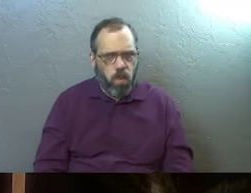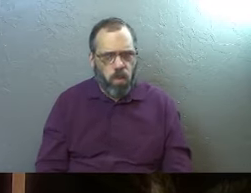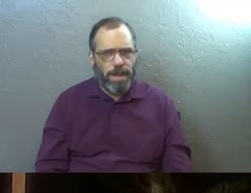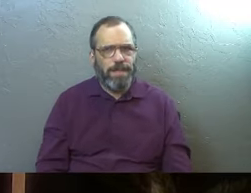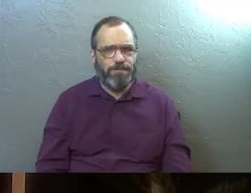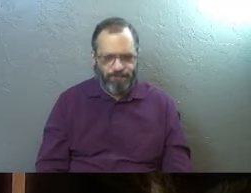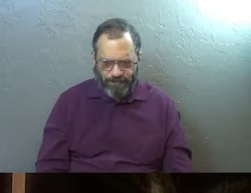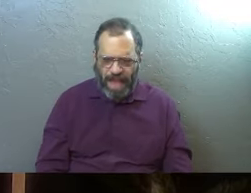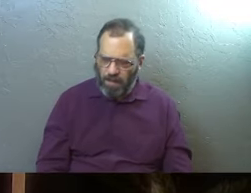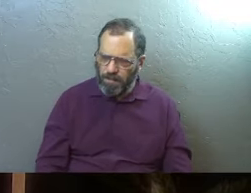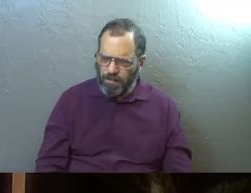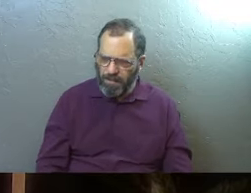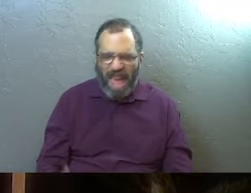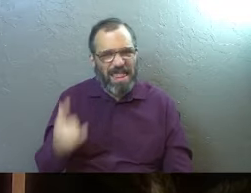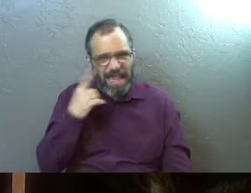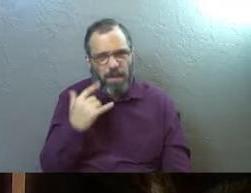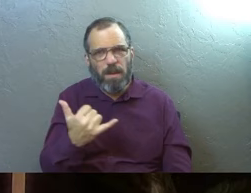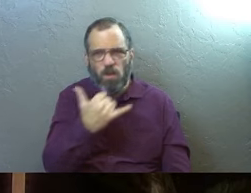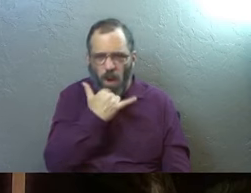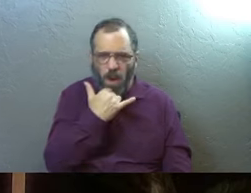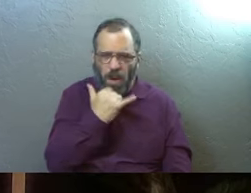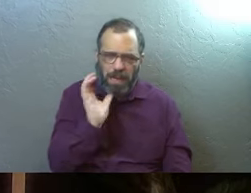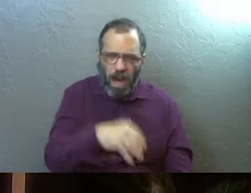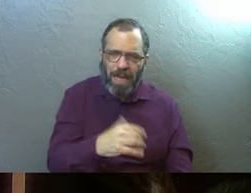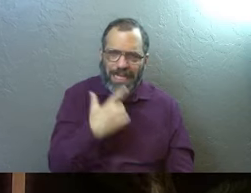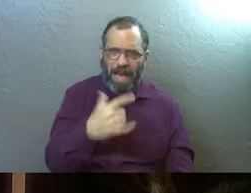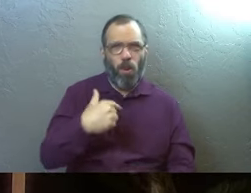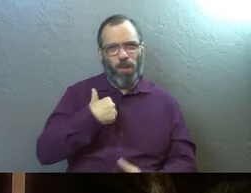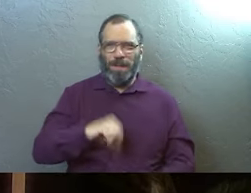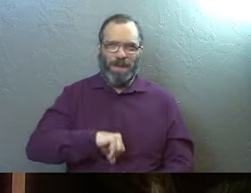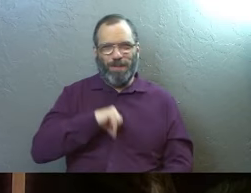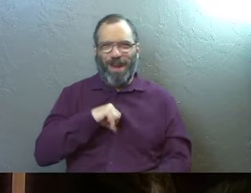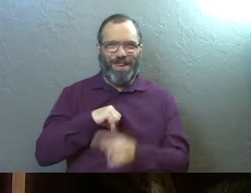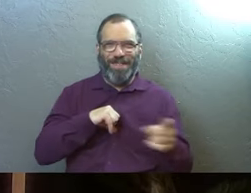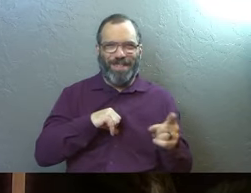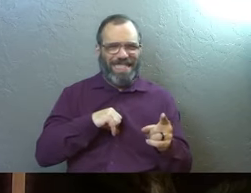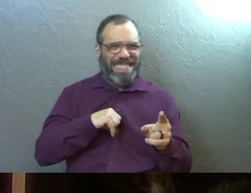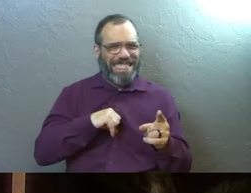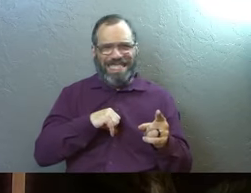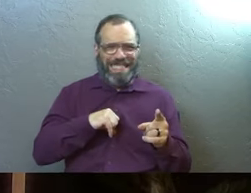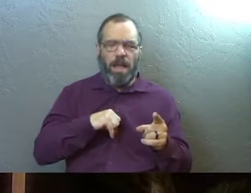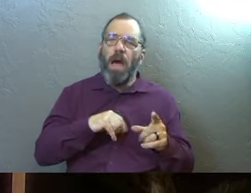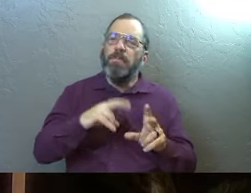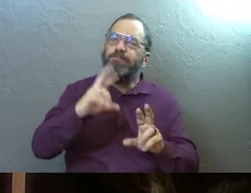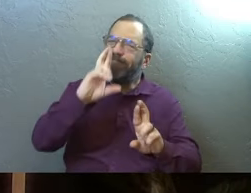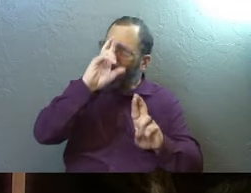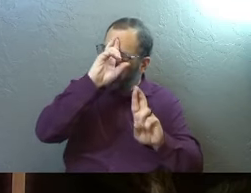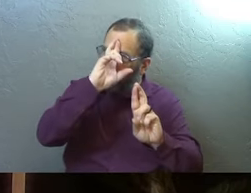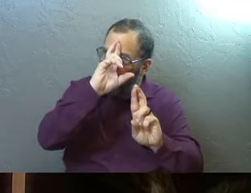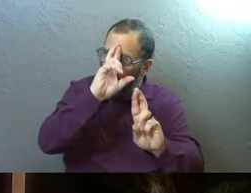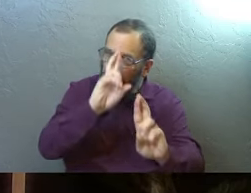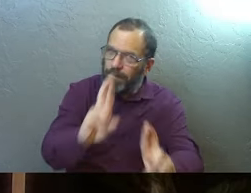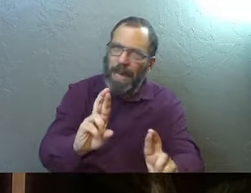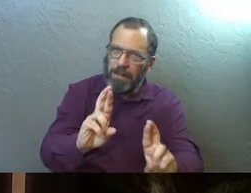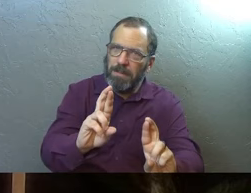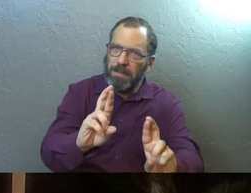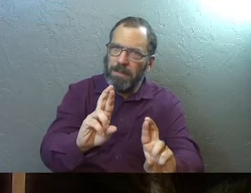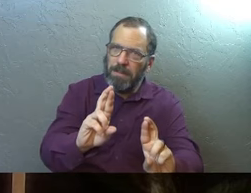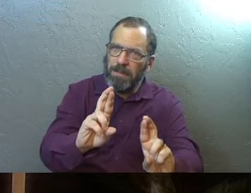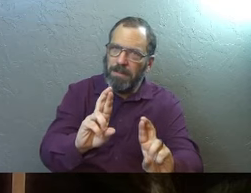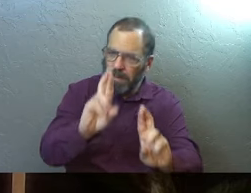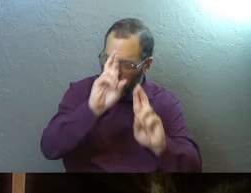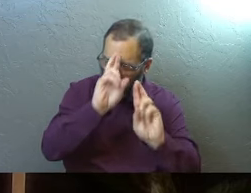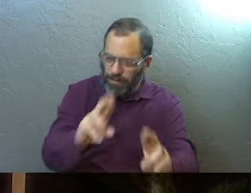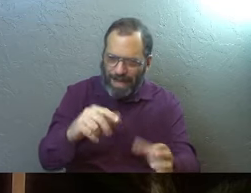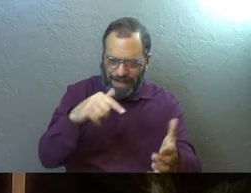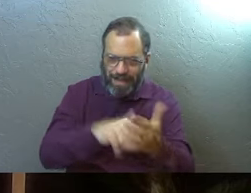It would be odd and wrong for me to say that I'm proud of you. But I respect you. I respect